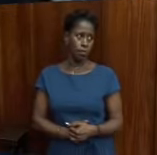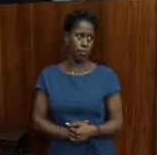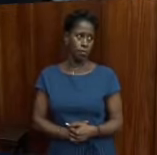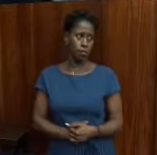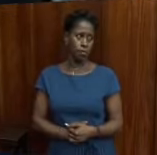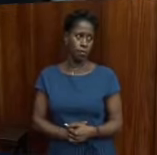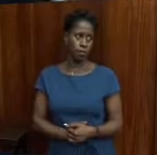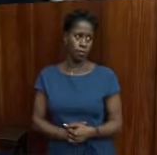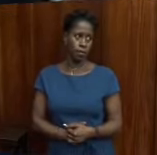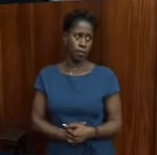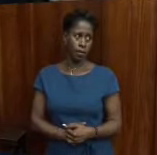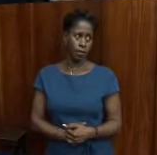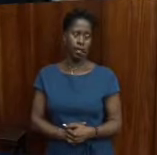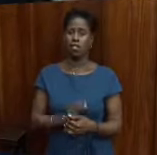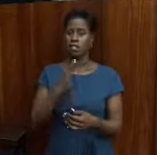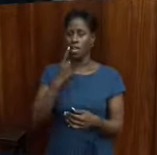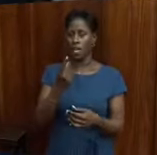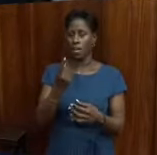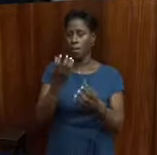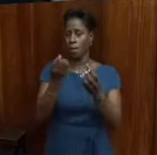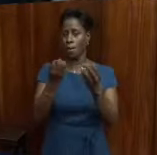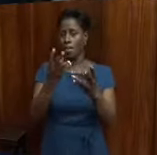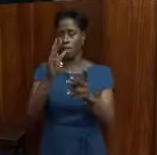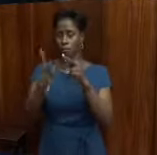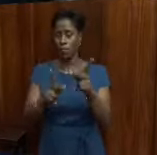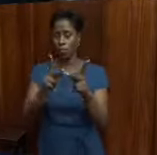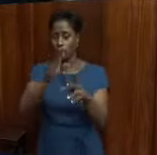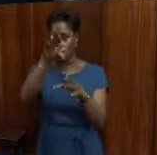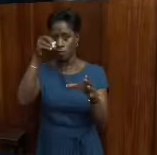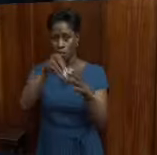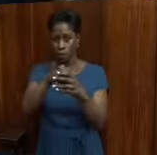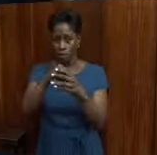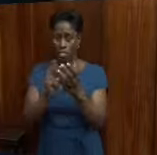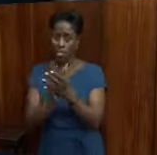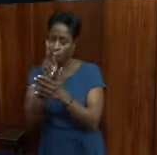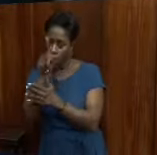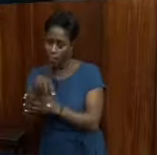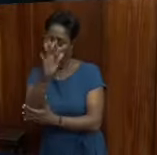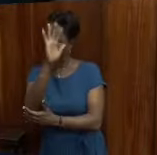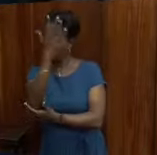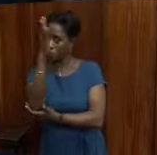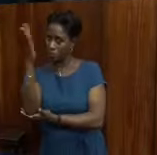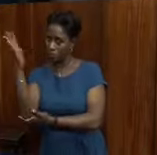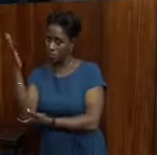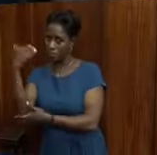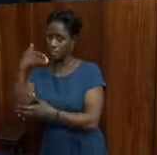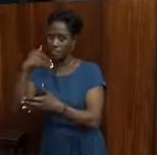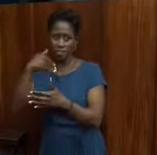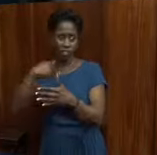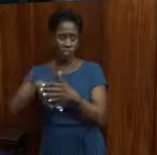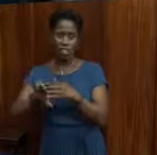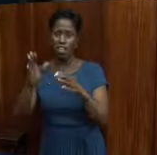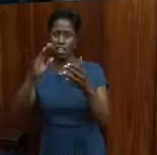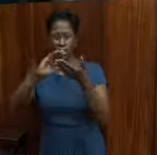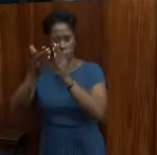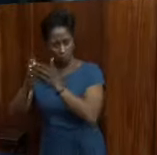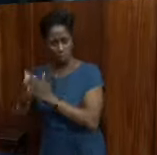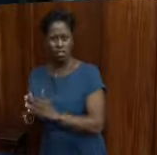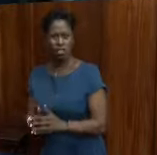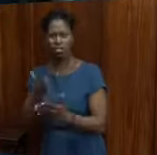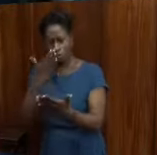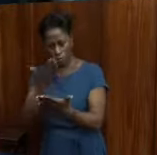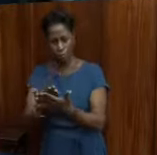were involved in the planting exercises within their communities. This only further cultivated our forests and generated